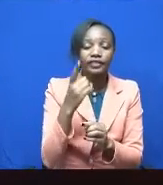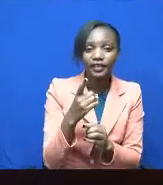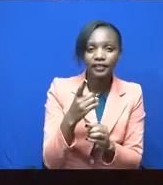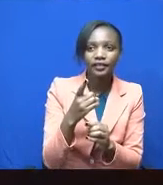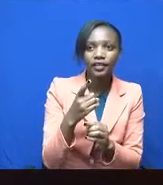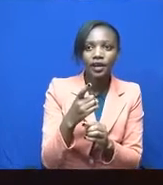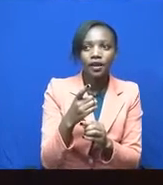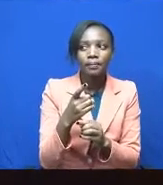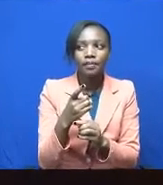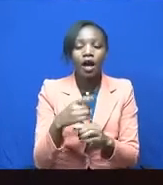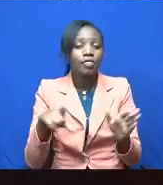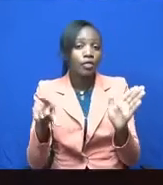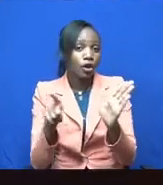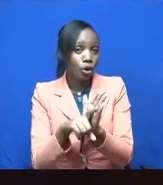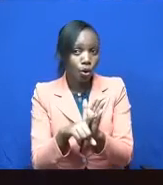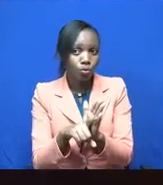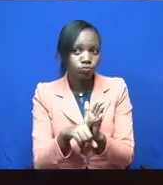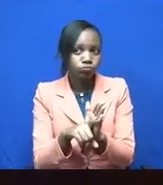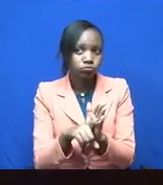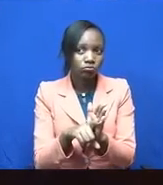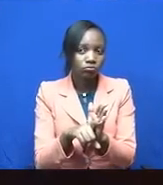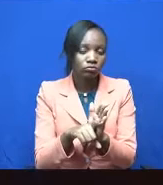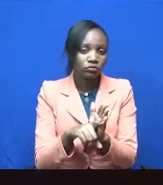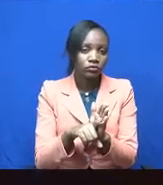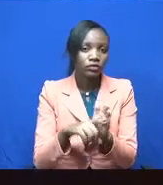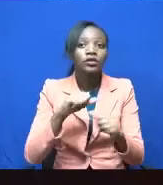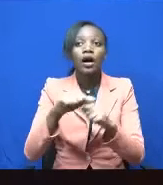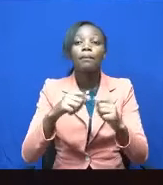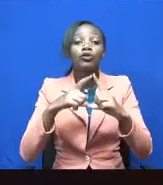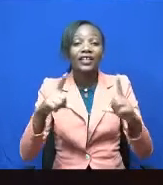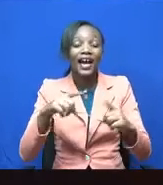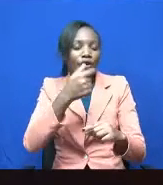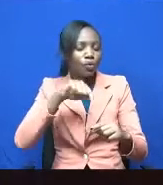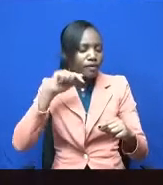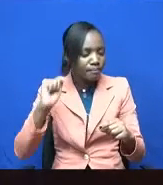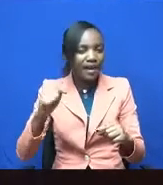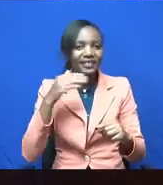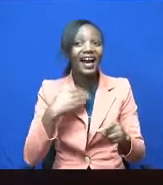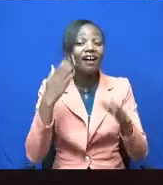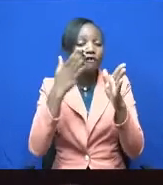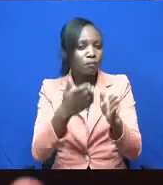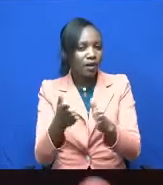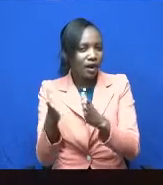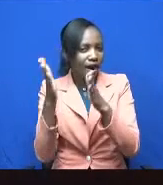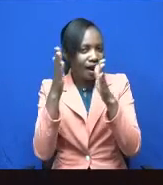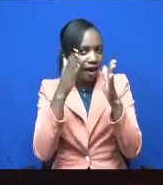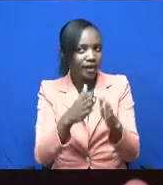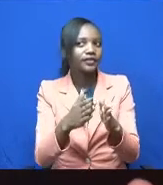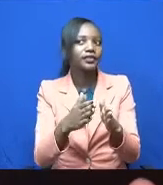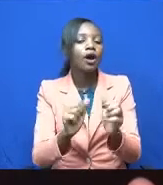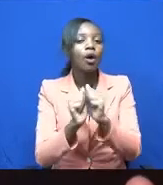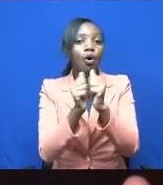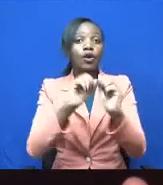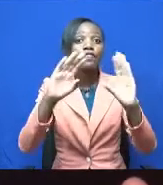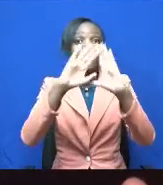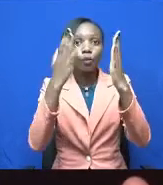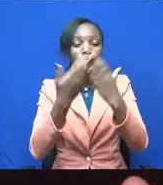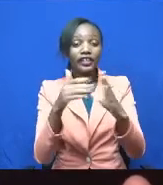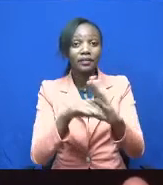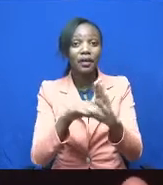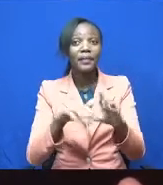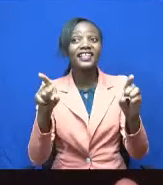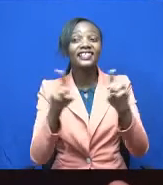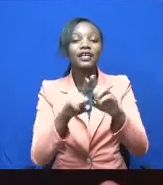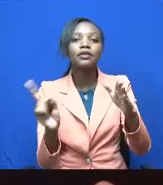mujibu wa sheria, umiliki wa ardhi lazima kuwe na utaratibu baina ya wanajamii na wizara ya ardhi. Them to be